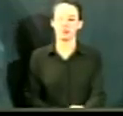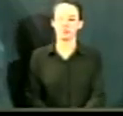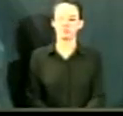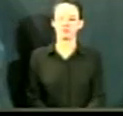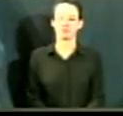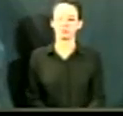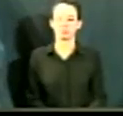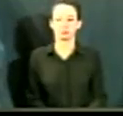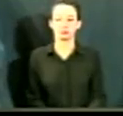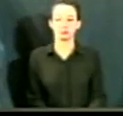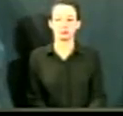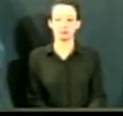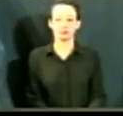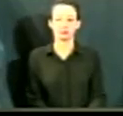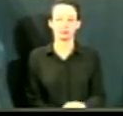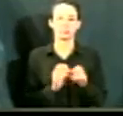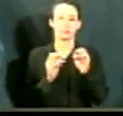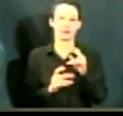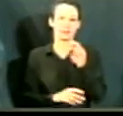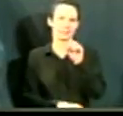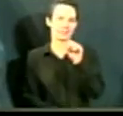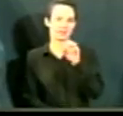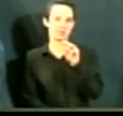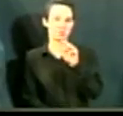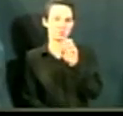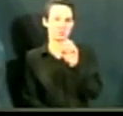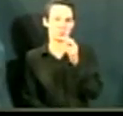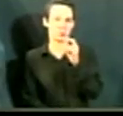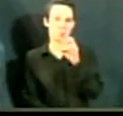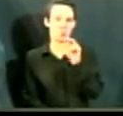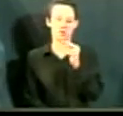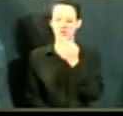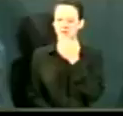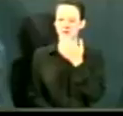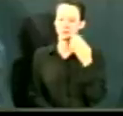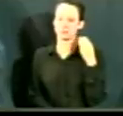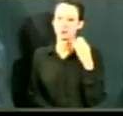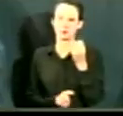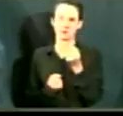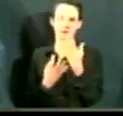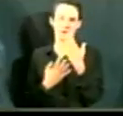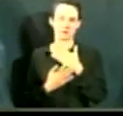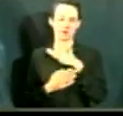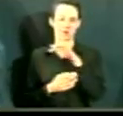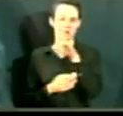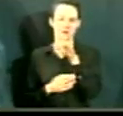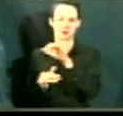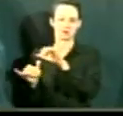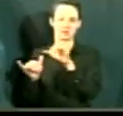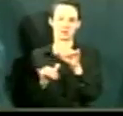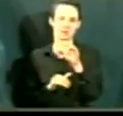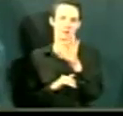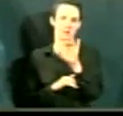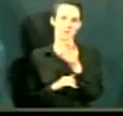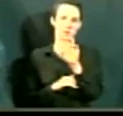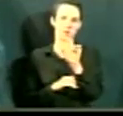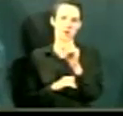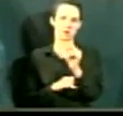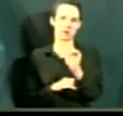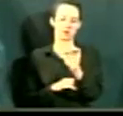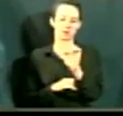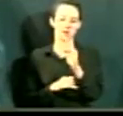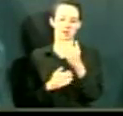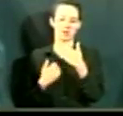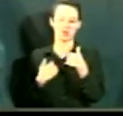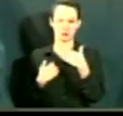Okay, I'm sorry. Yes, Ms. Horn. Thank you, Madam Chair. Many of my questions were the same that Ms. Fugit had. So let me make